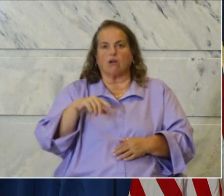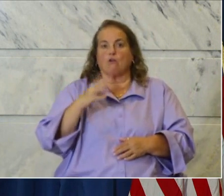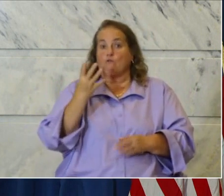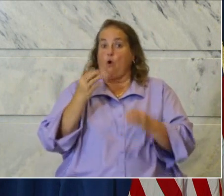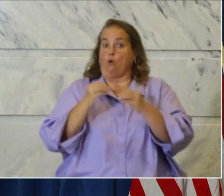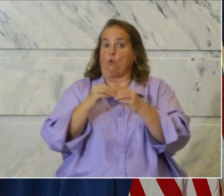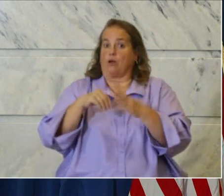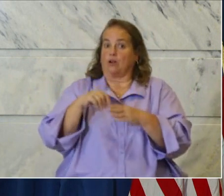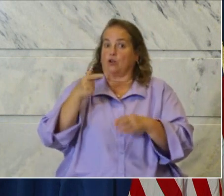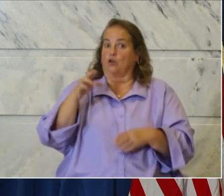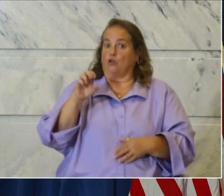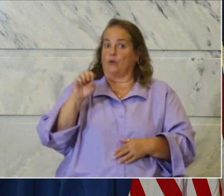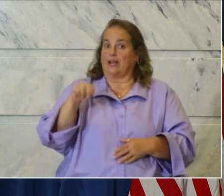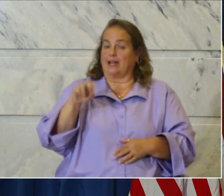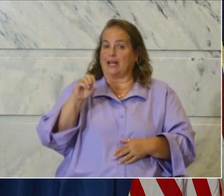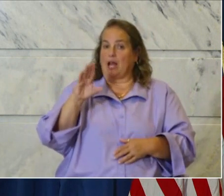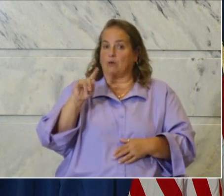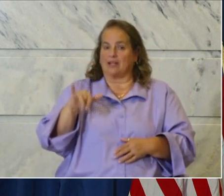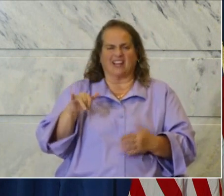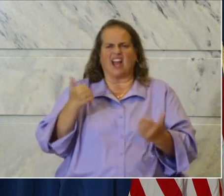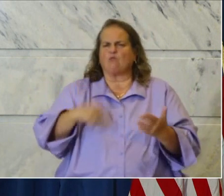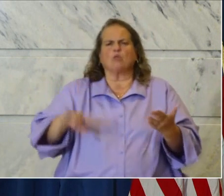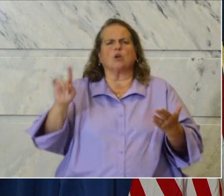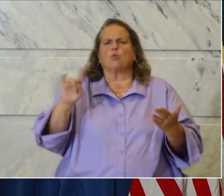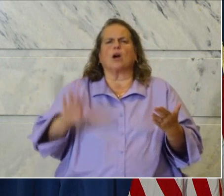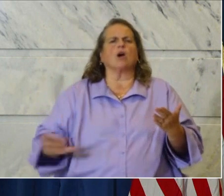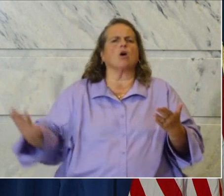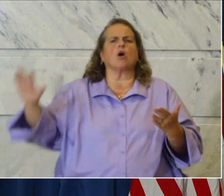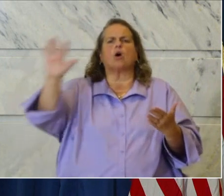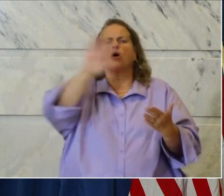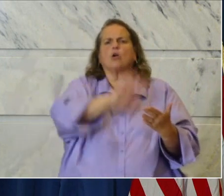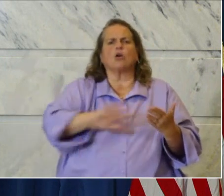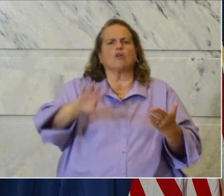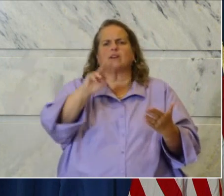Greene. And this is everywhere. It's